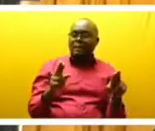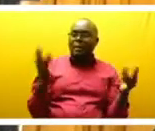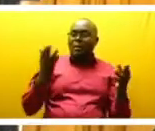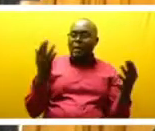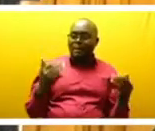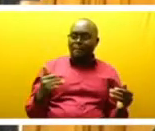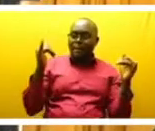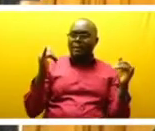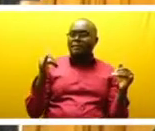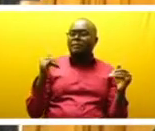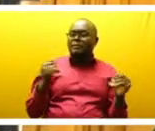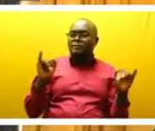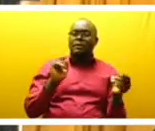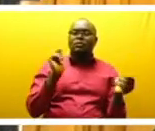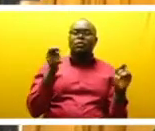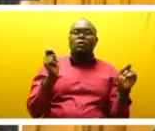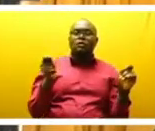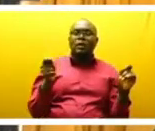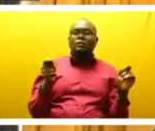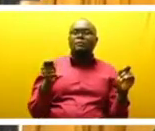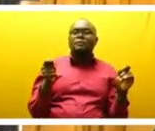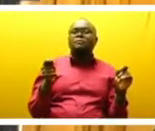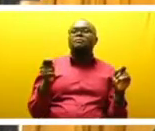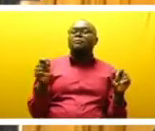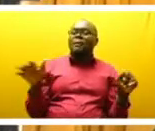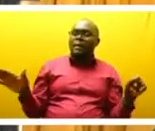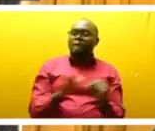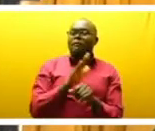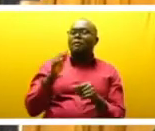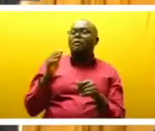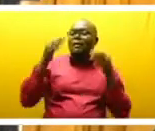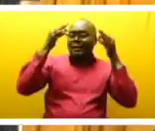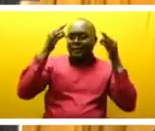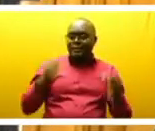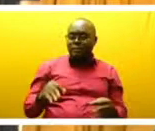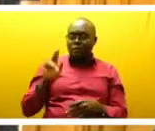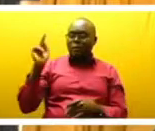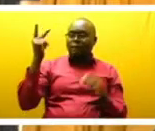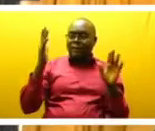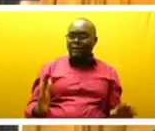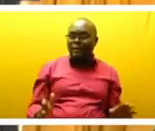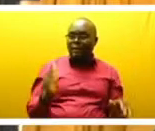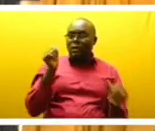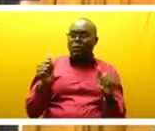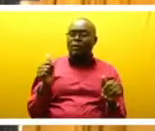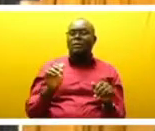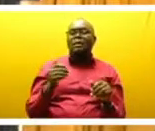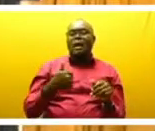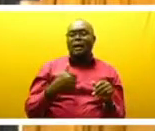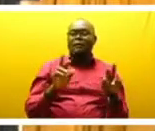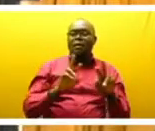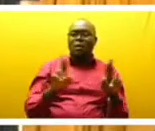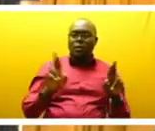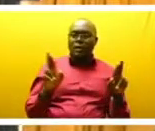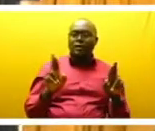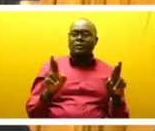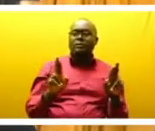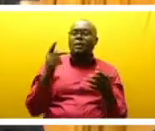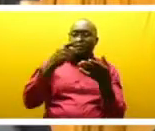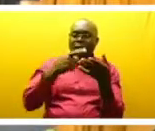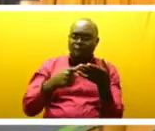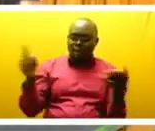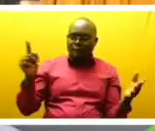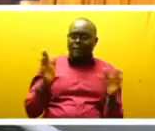try to alter the sovereign will of the people of Kenya, which had already been verified